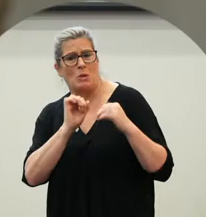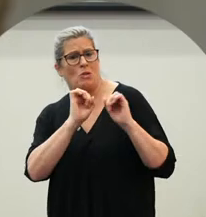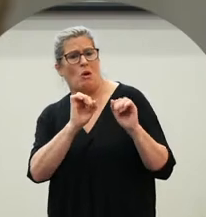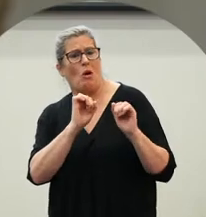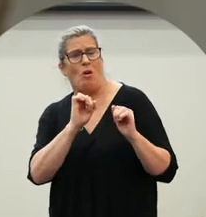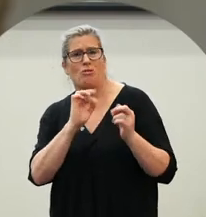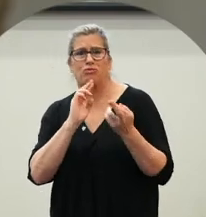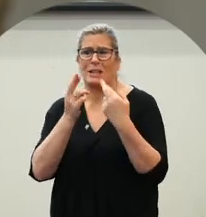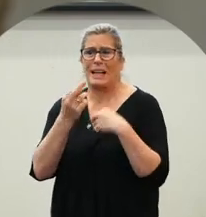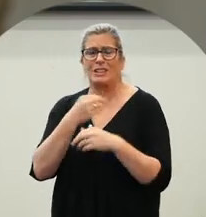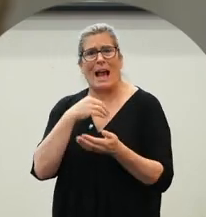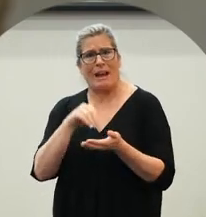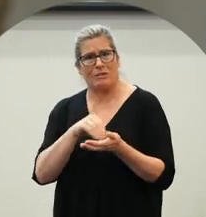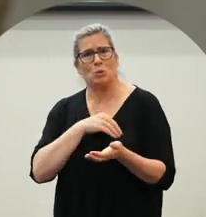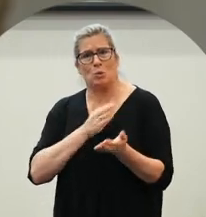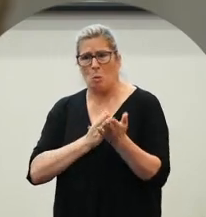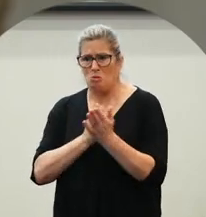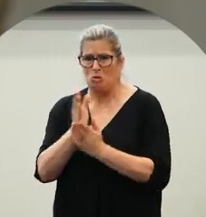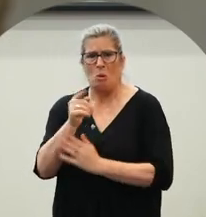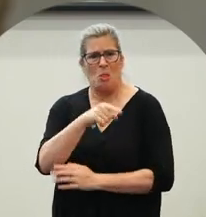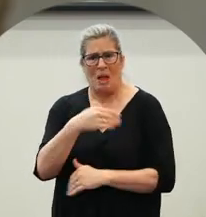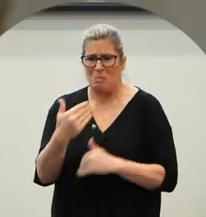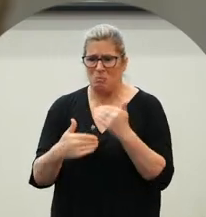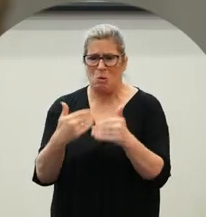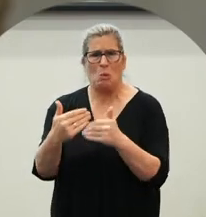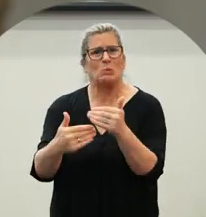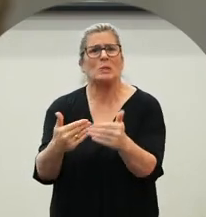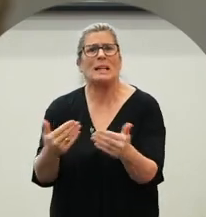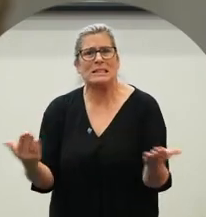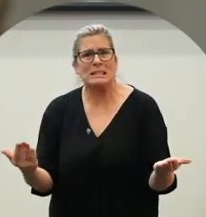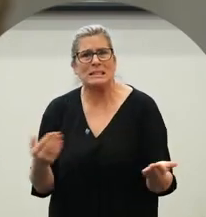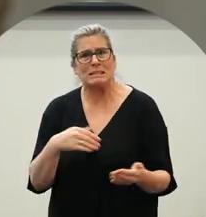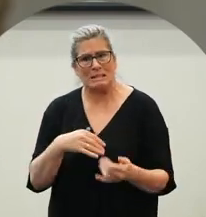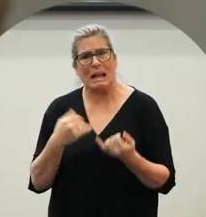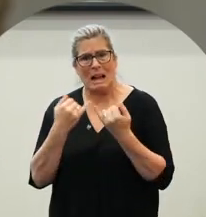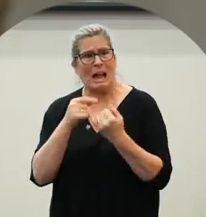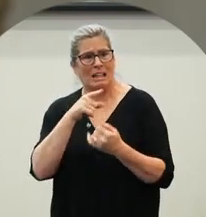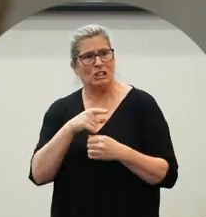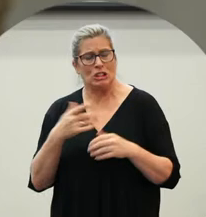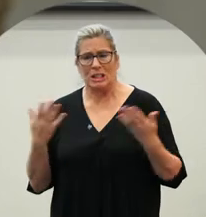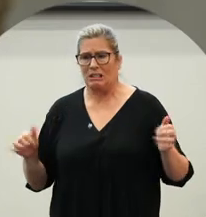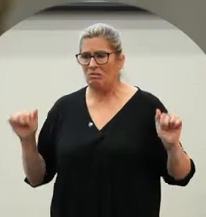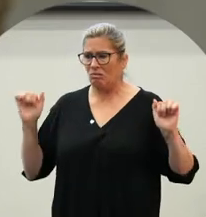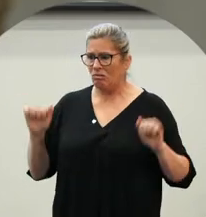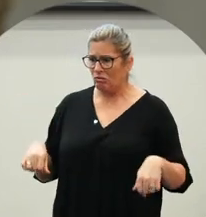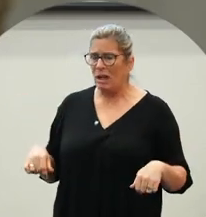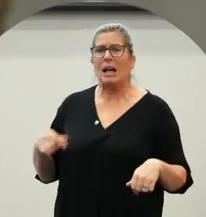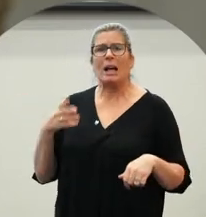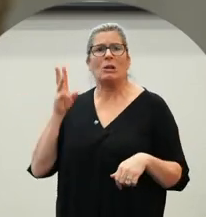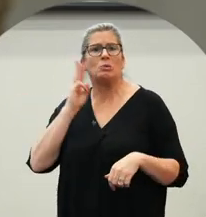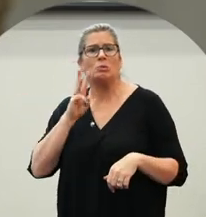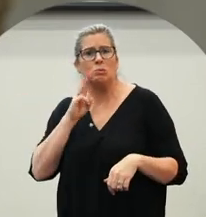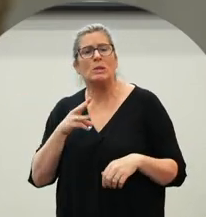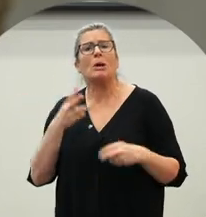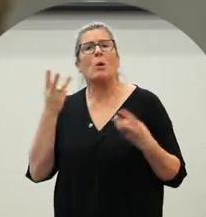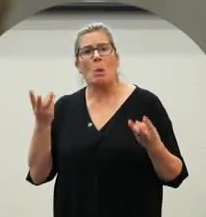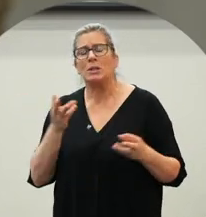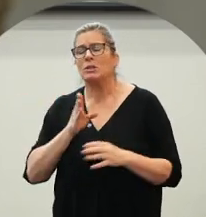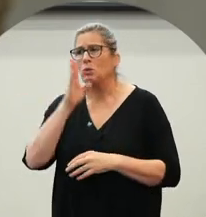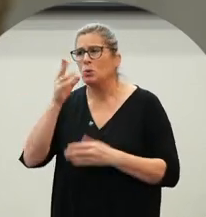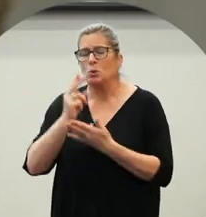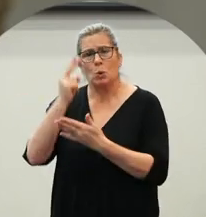gather, to having to go through that? And effectively, this was a deal that she had done in order that she would be able to go to